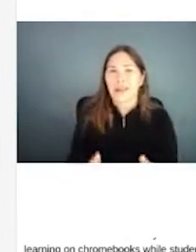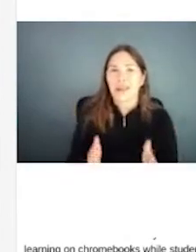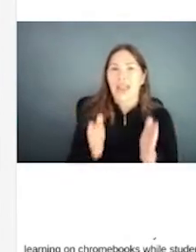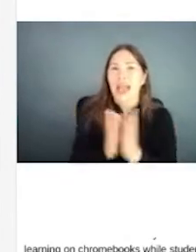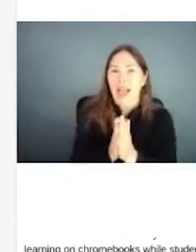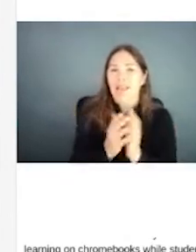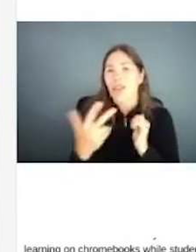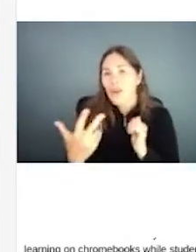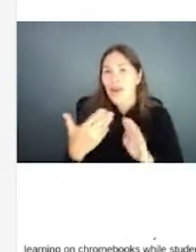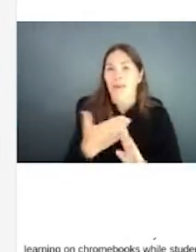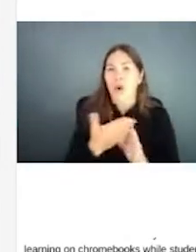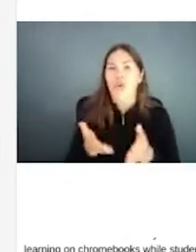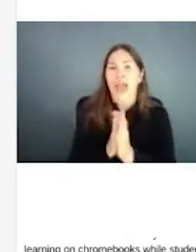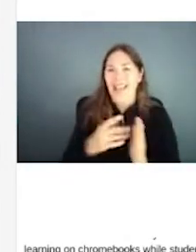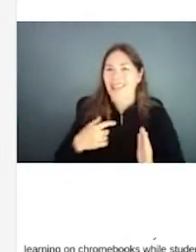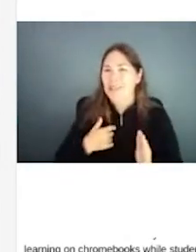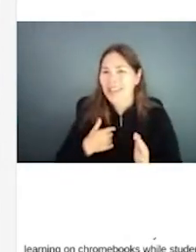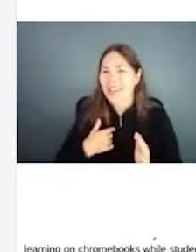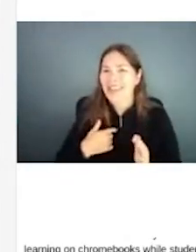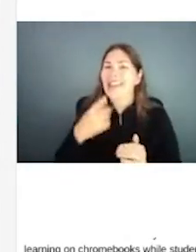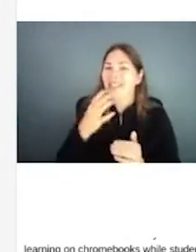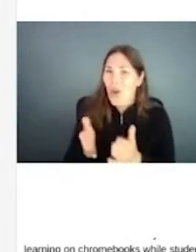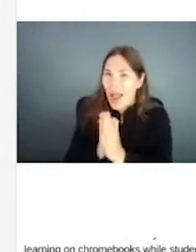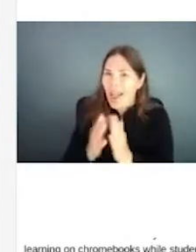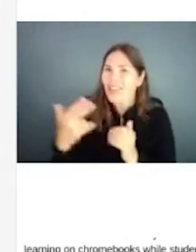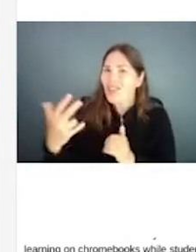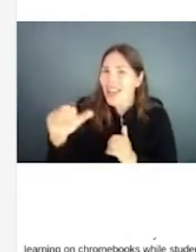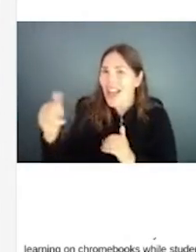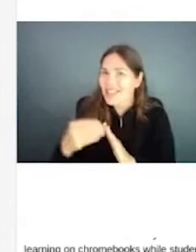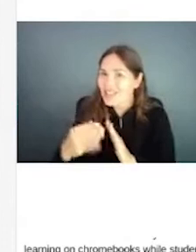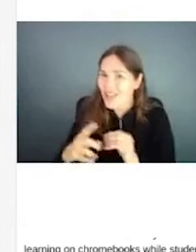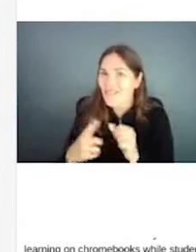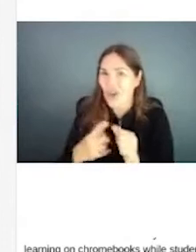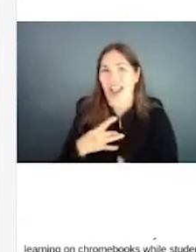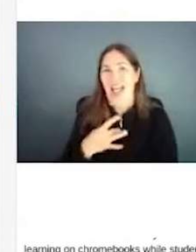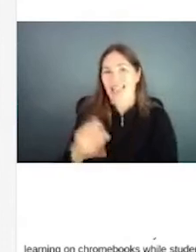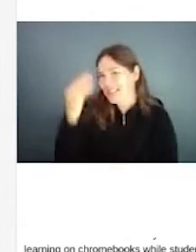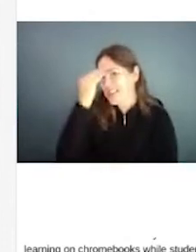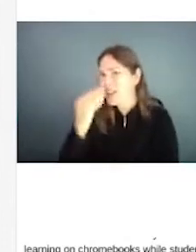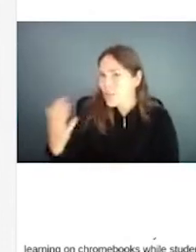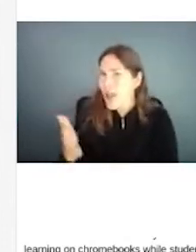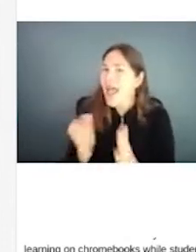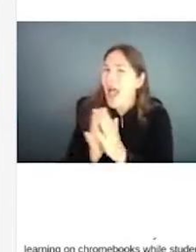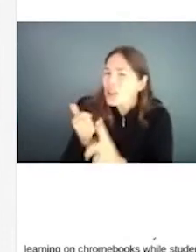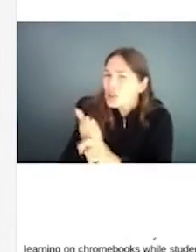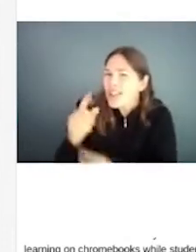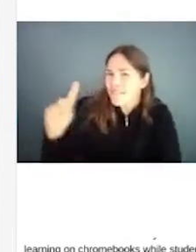me, and that's usually it refers to ask three other students. But I like to tell students is like, ask yourself